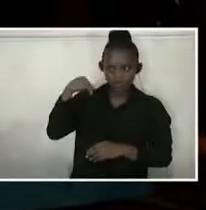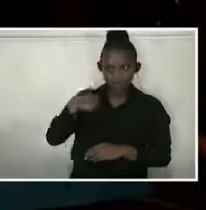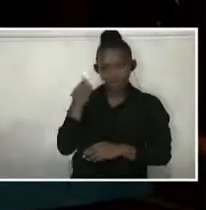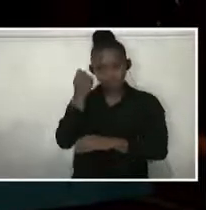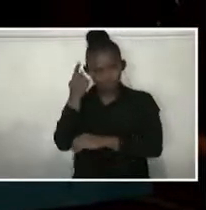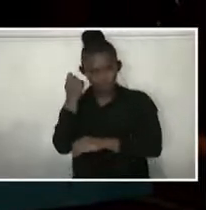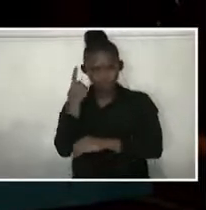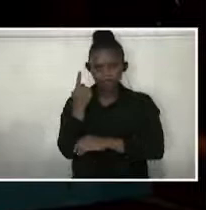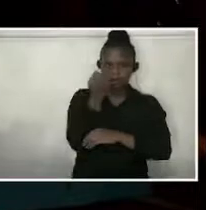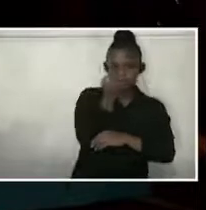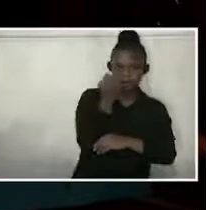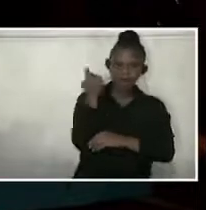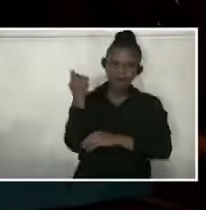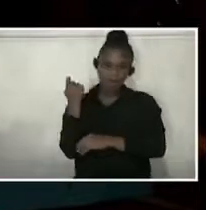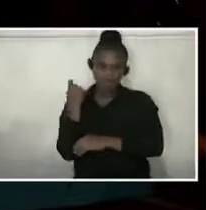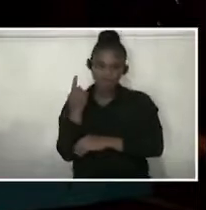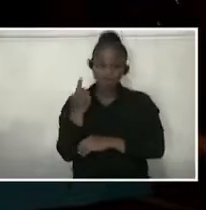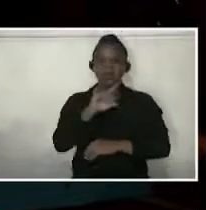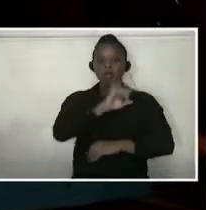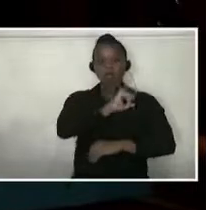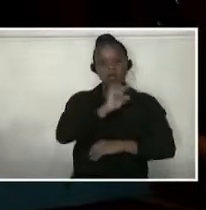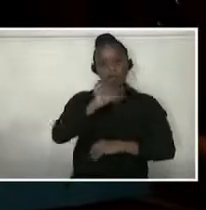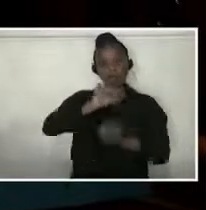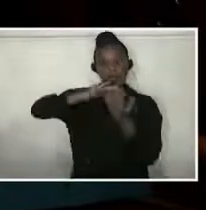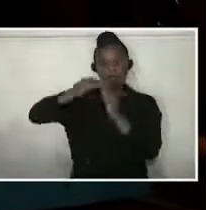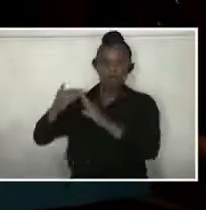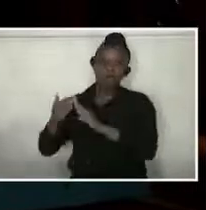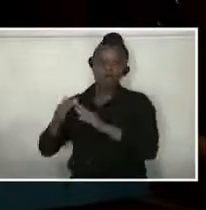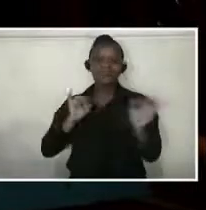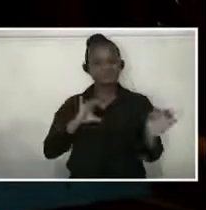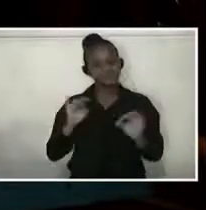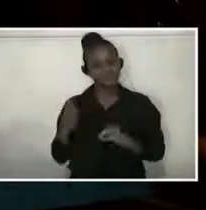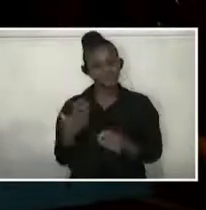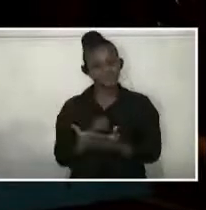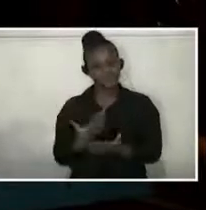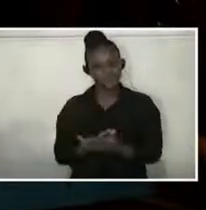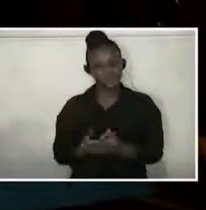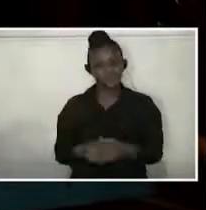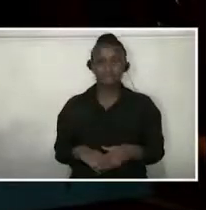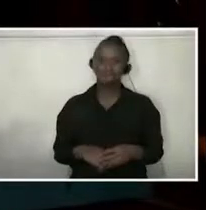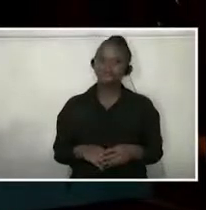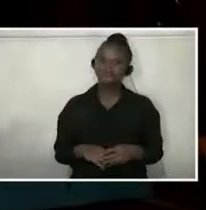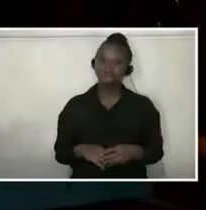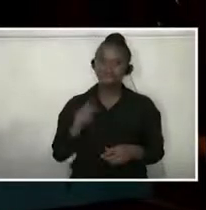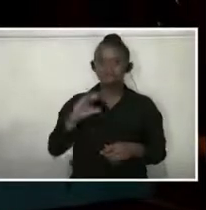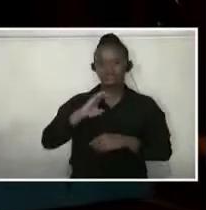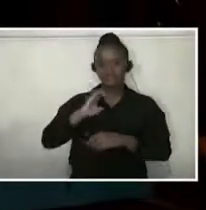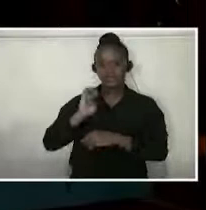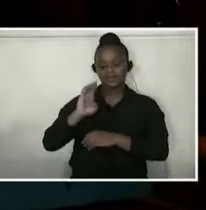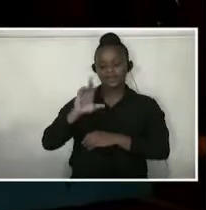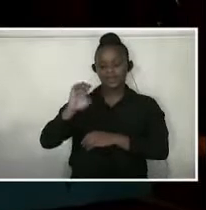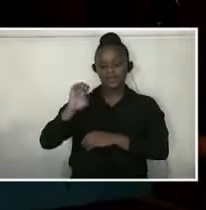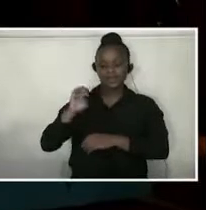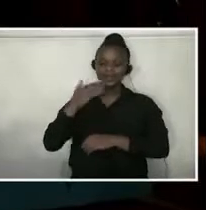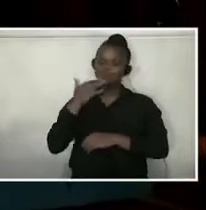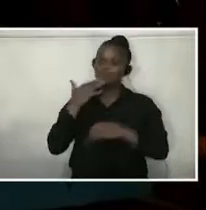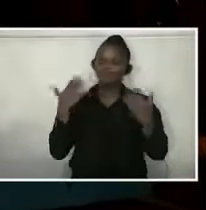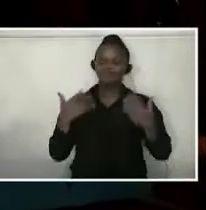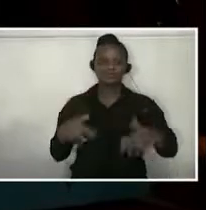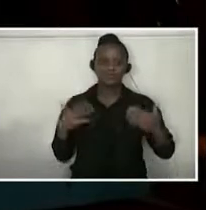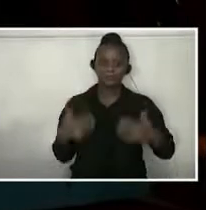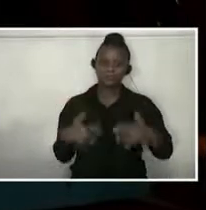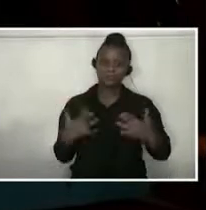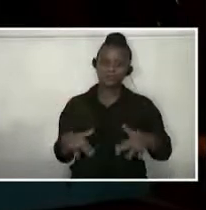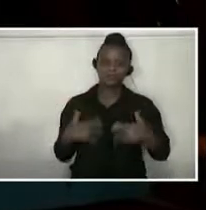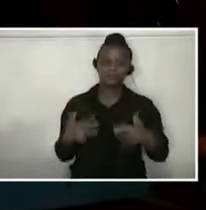members will suffer. Honorable Cele, thank you very much for your engagement. I appreciate that you took